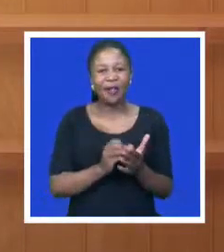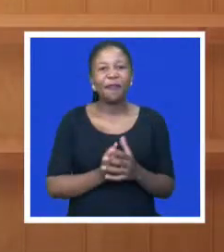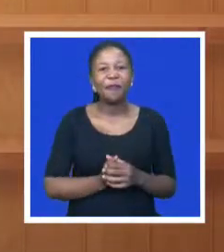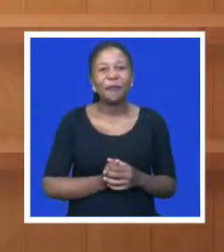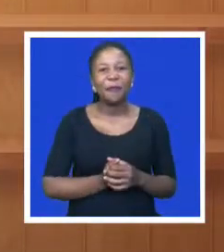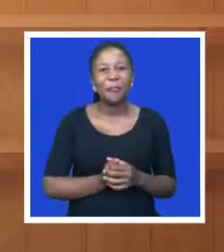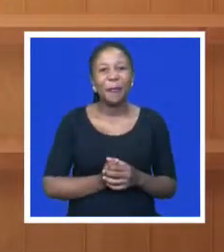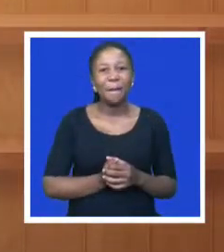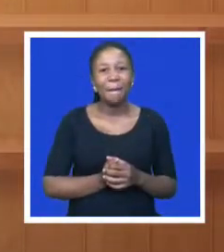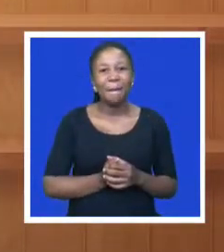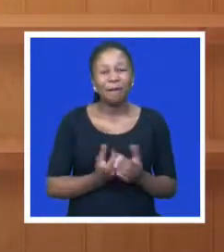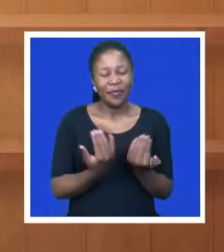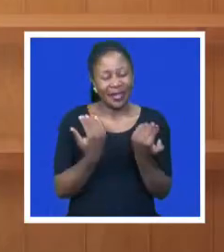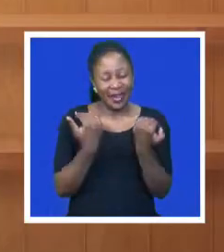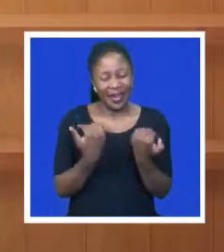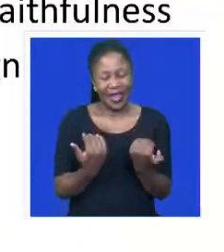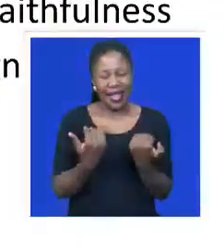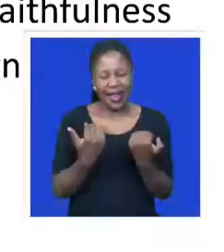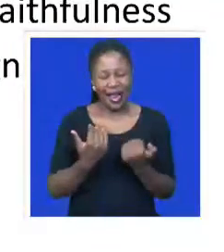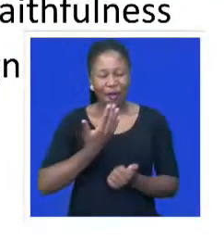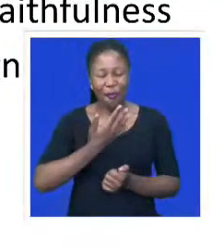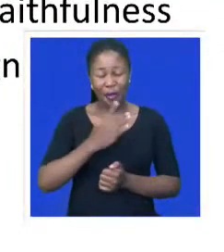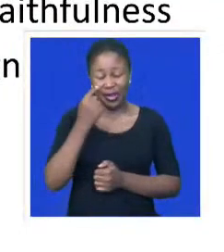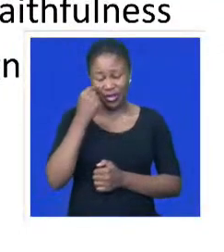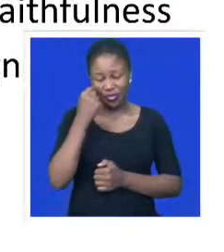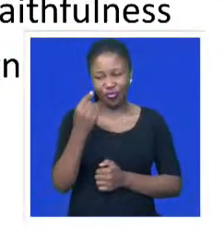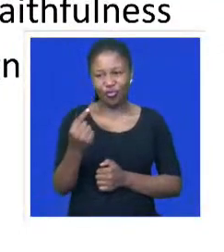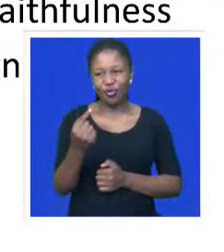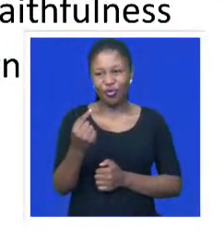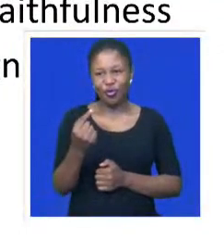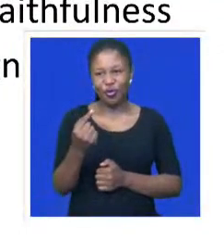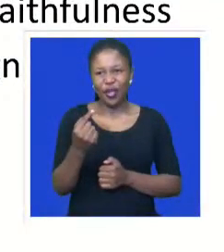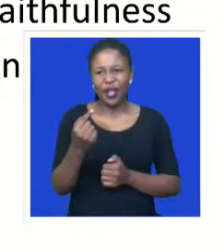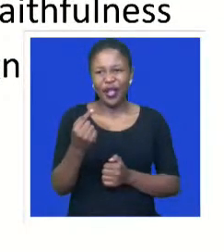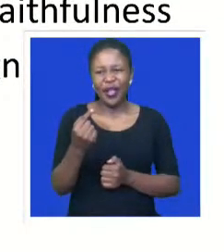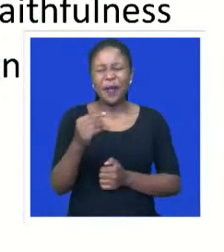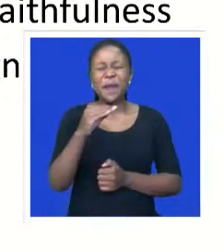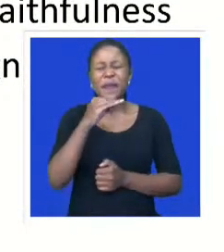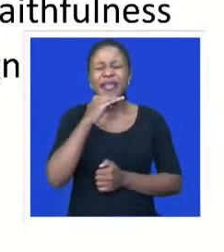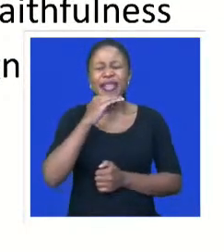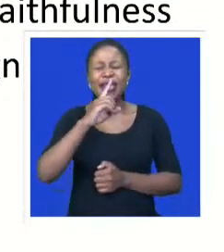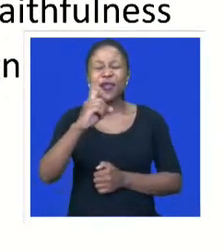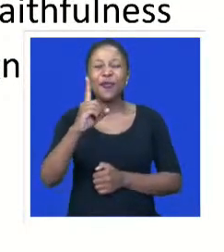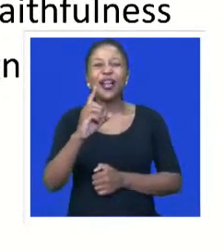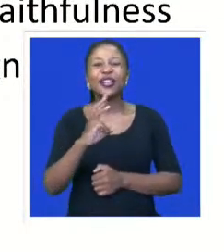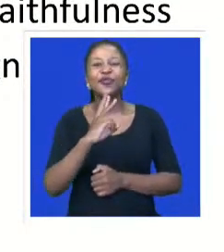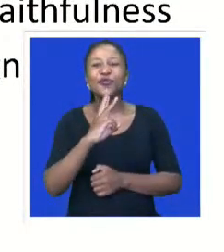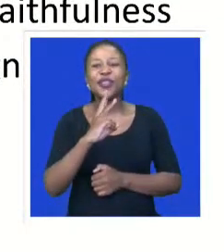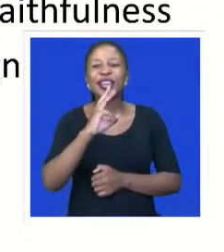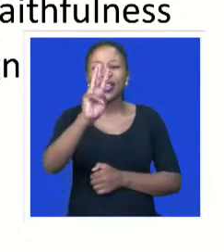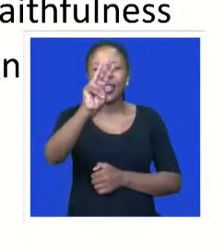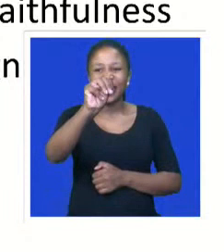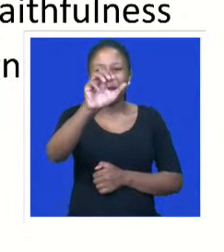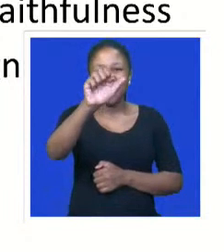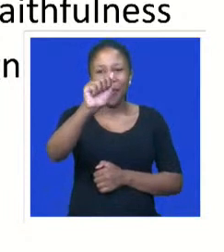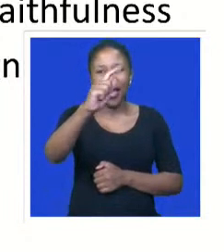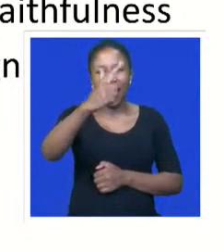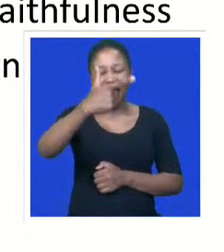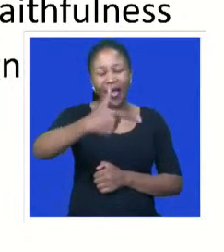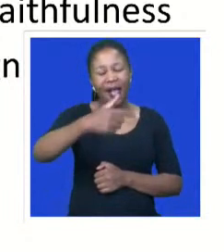Let us look at the background of the Magnificat. What is the Magnificat? Let us look at the word there,